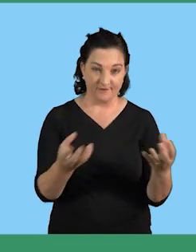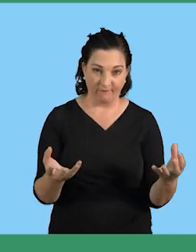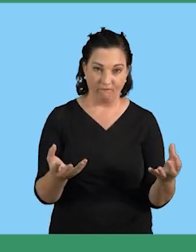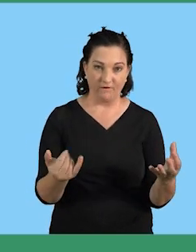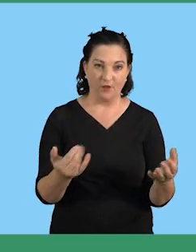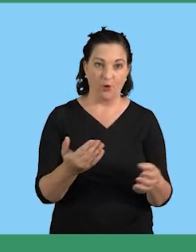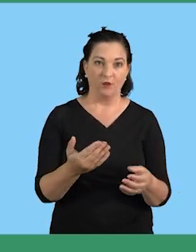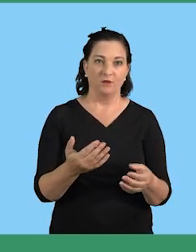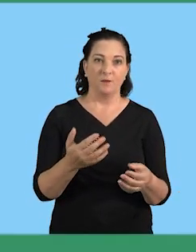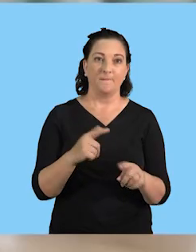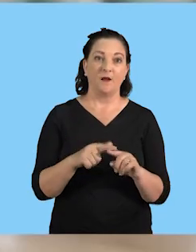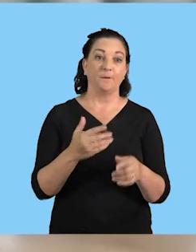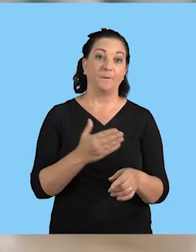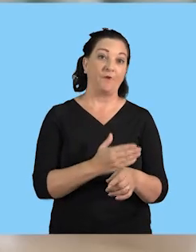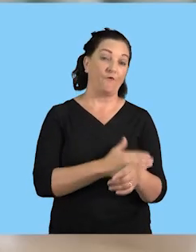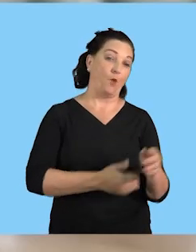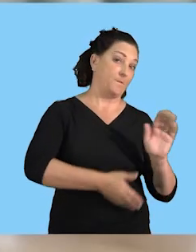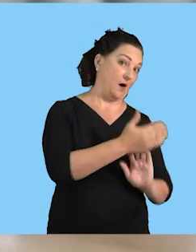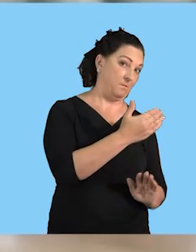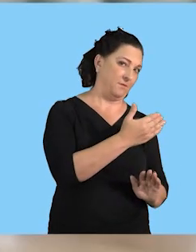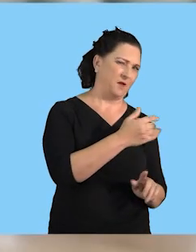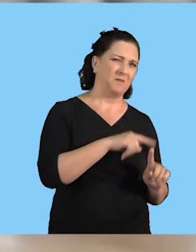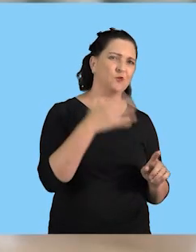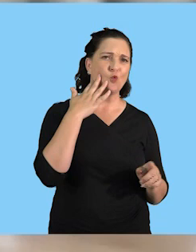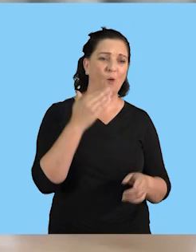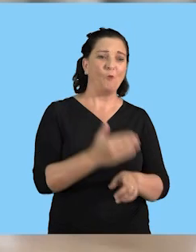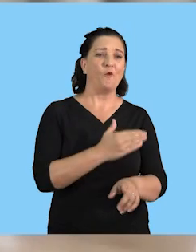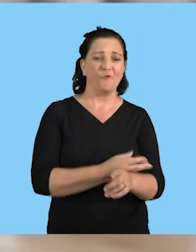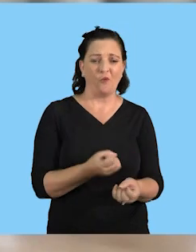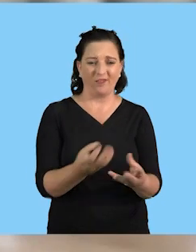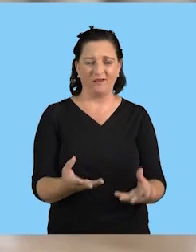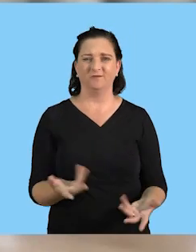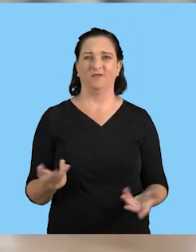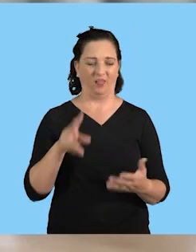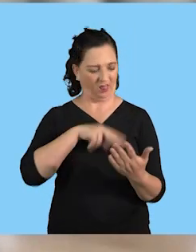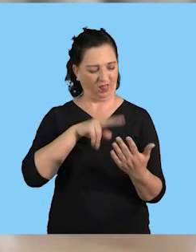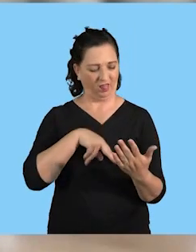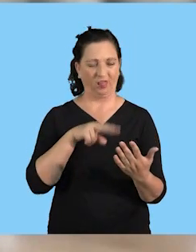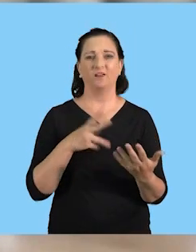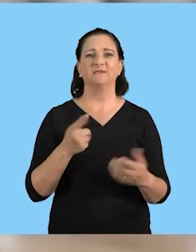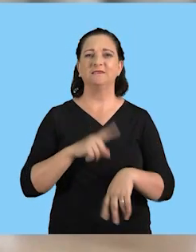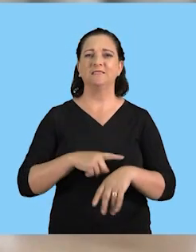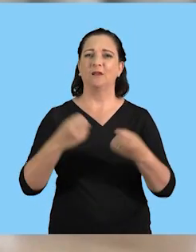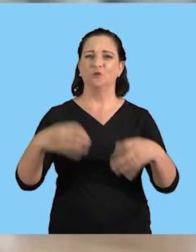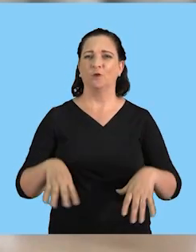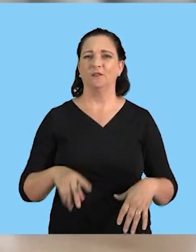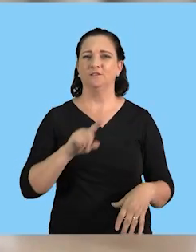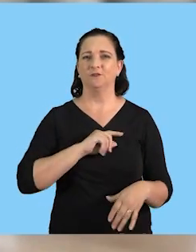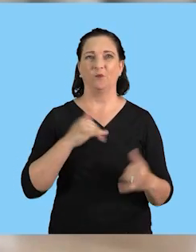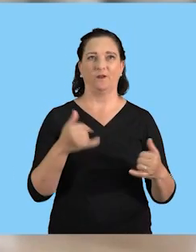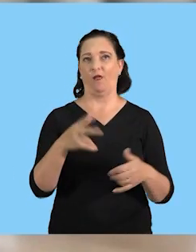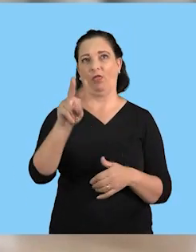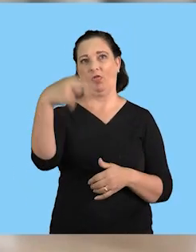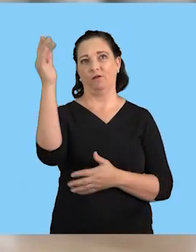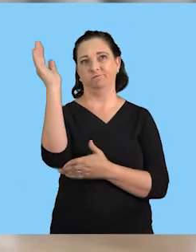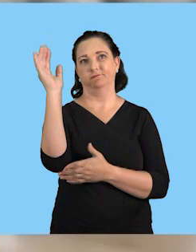if we give it to you just before the actual presentation, it tends to be disruptive and you feel like it's a waste of time for you to sit and